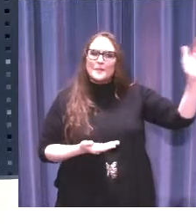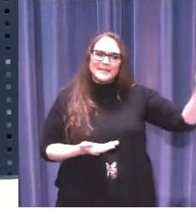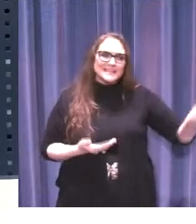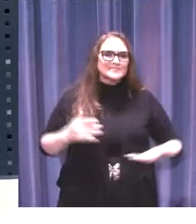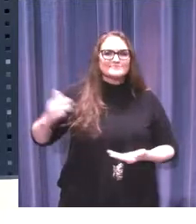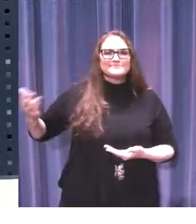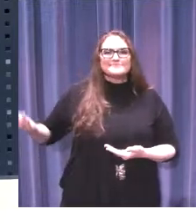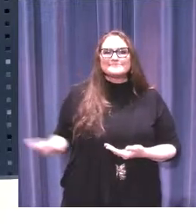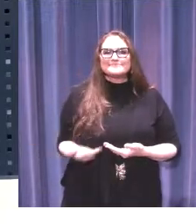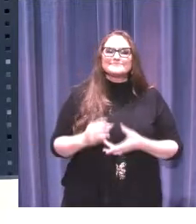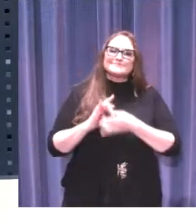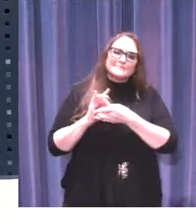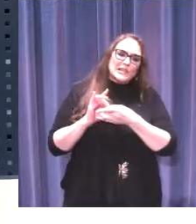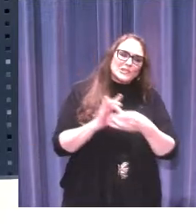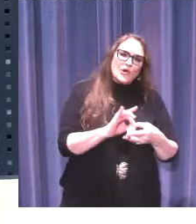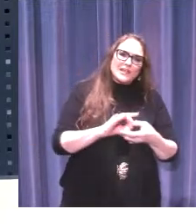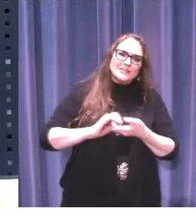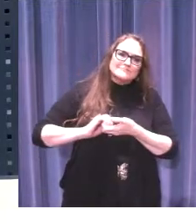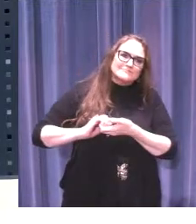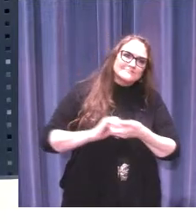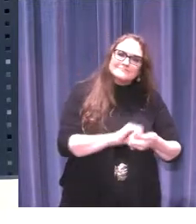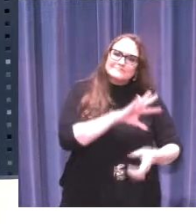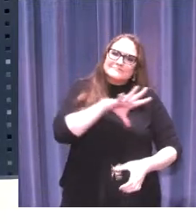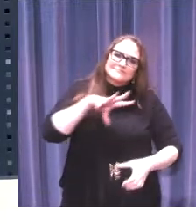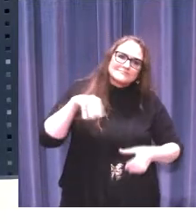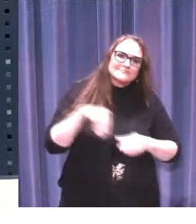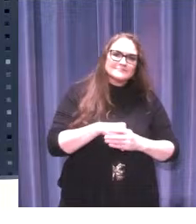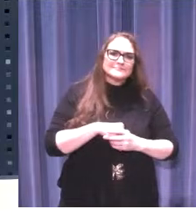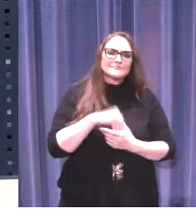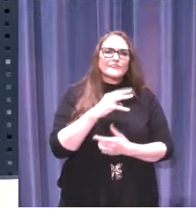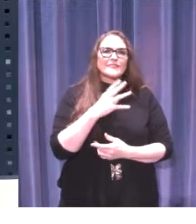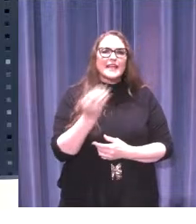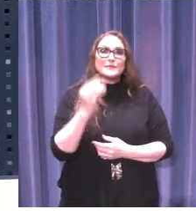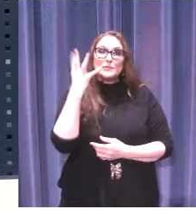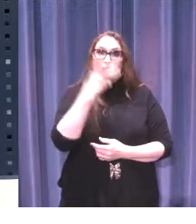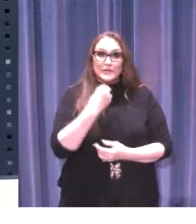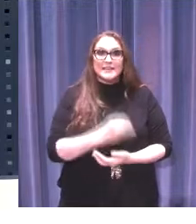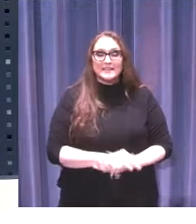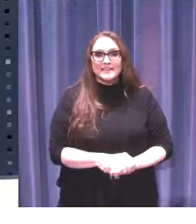welcoming, belonging, inclusivity, and beauty.